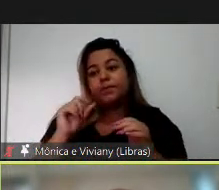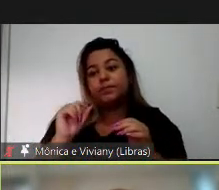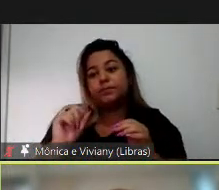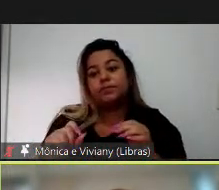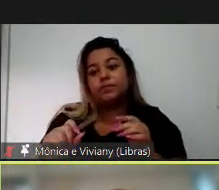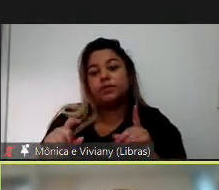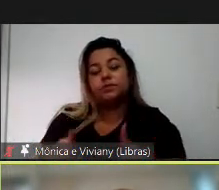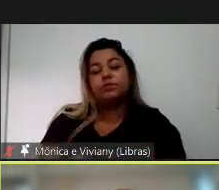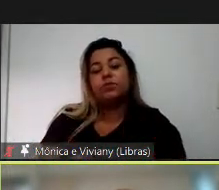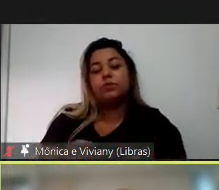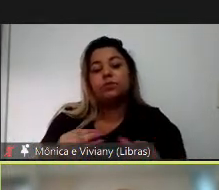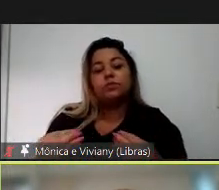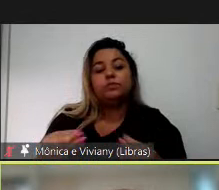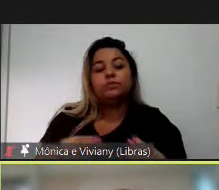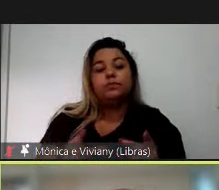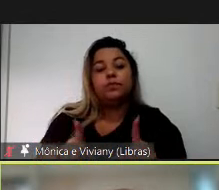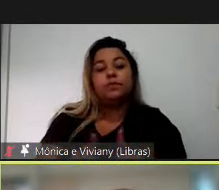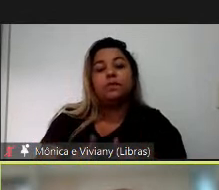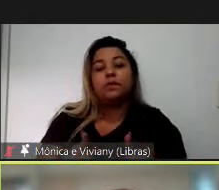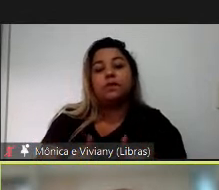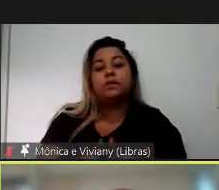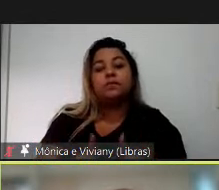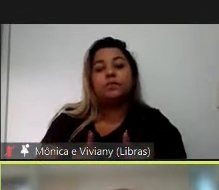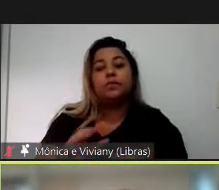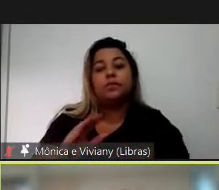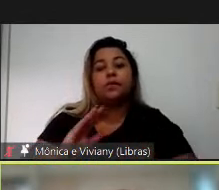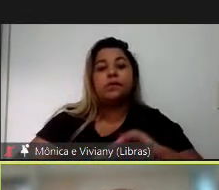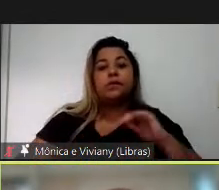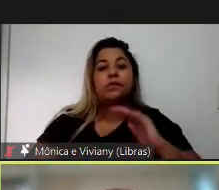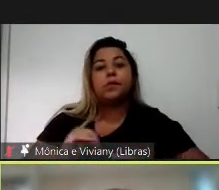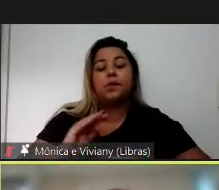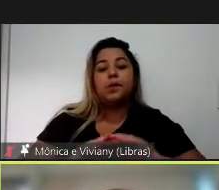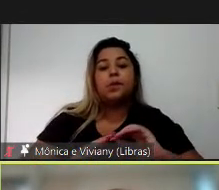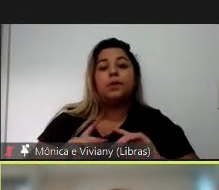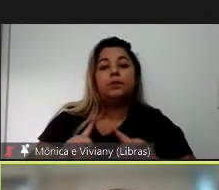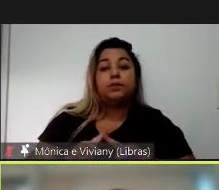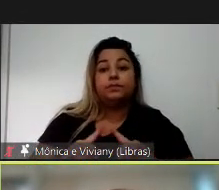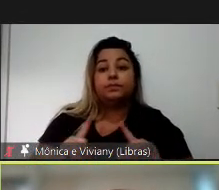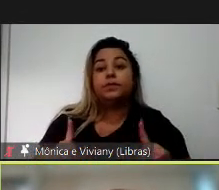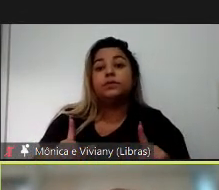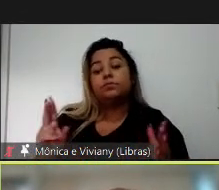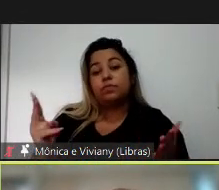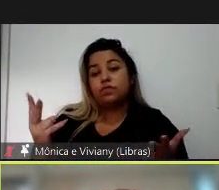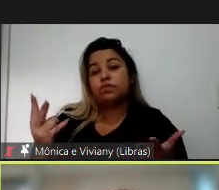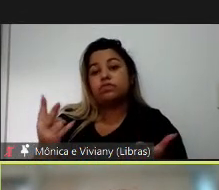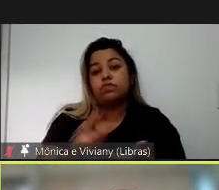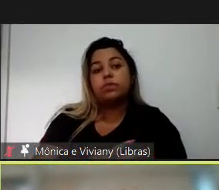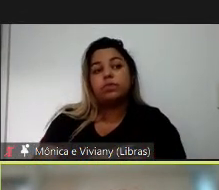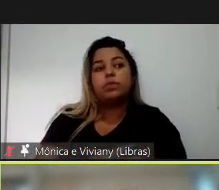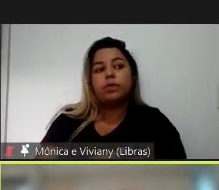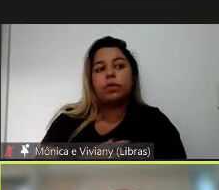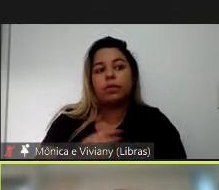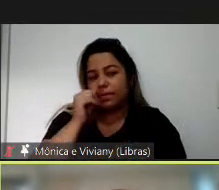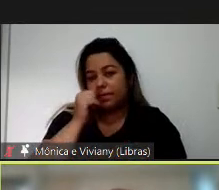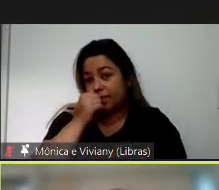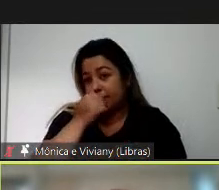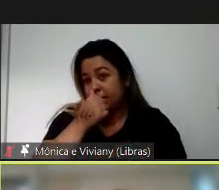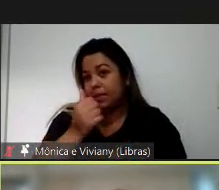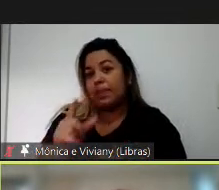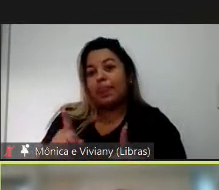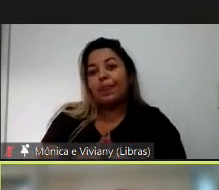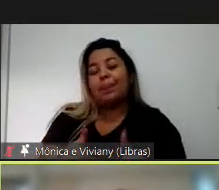recommendations for primary care. And as you can see, these actions, they already happen in